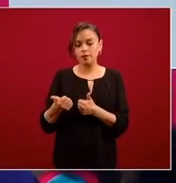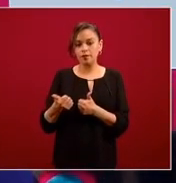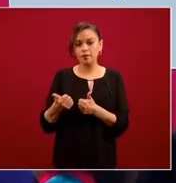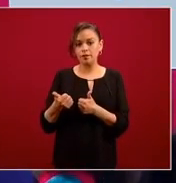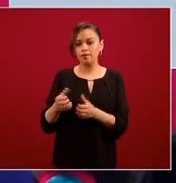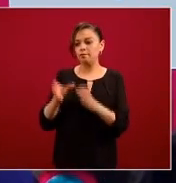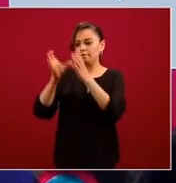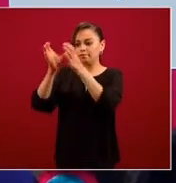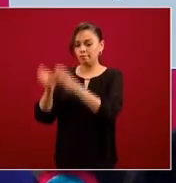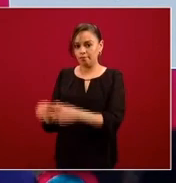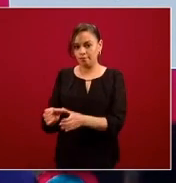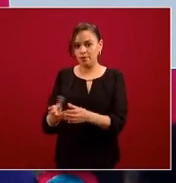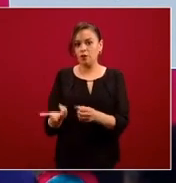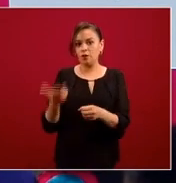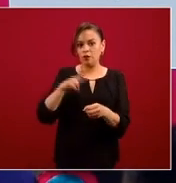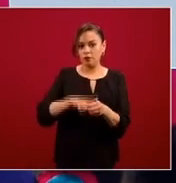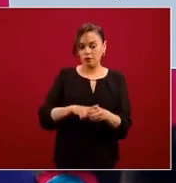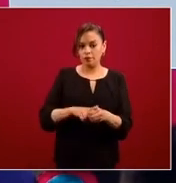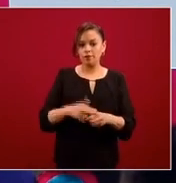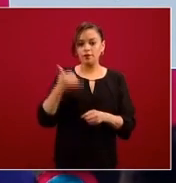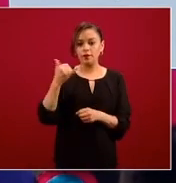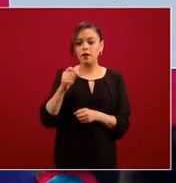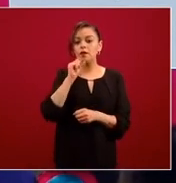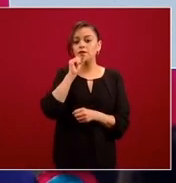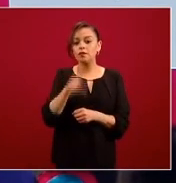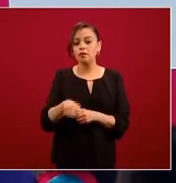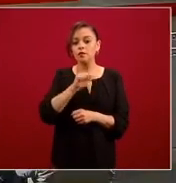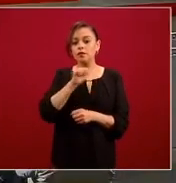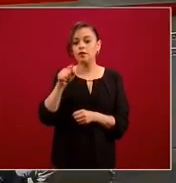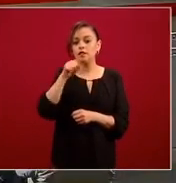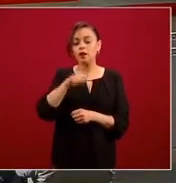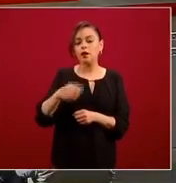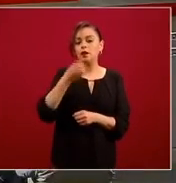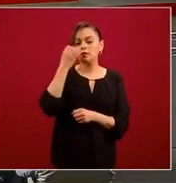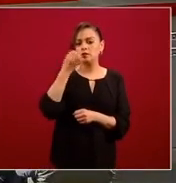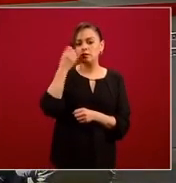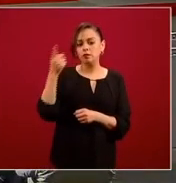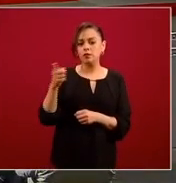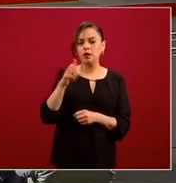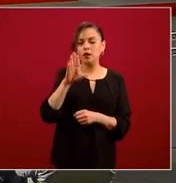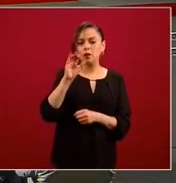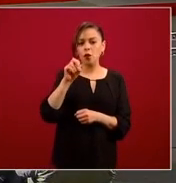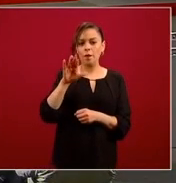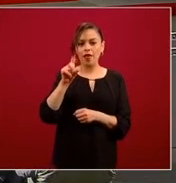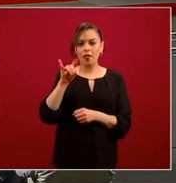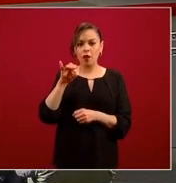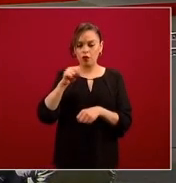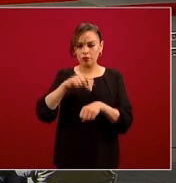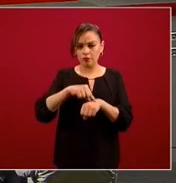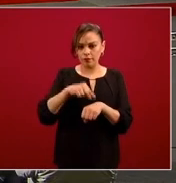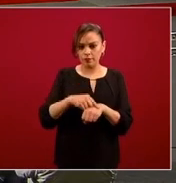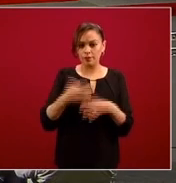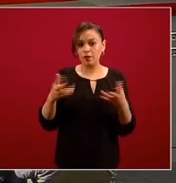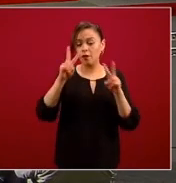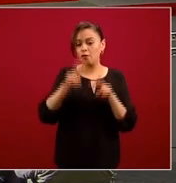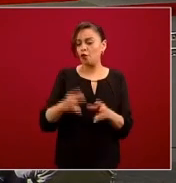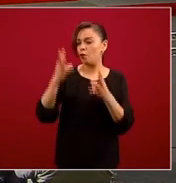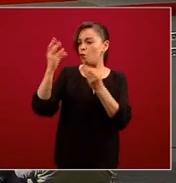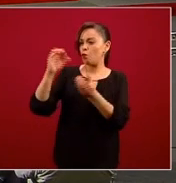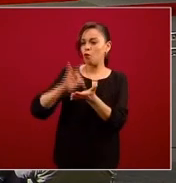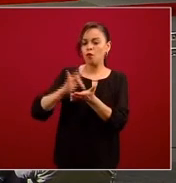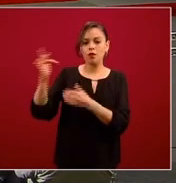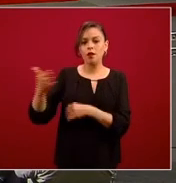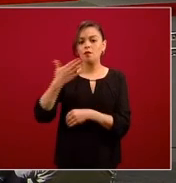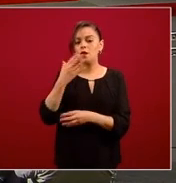They are going to be working not just in installing them, but they're also going to be working with our College of Biomedical